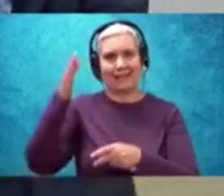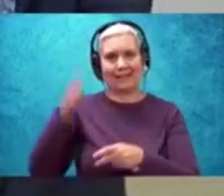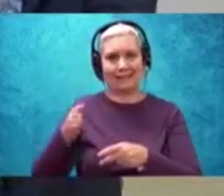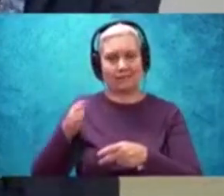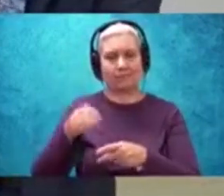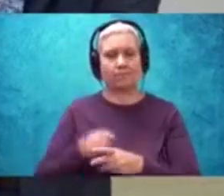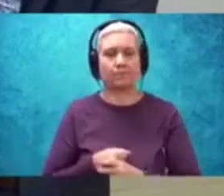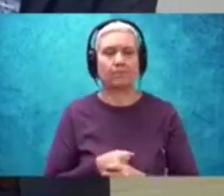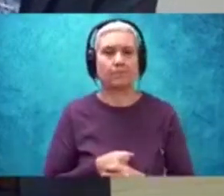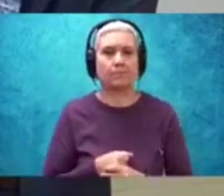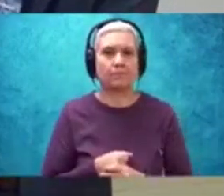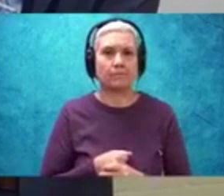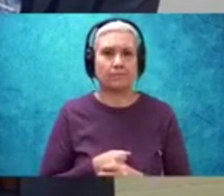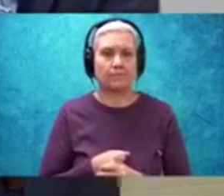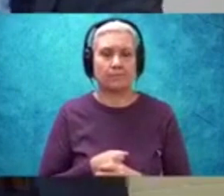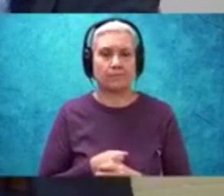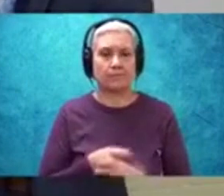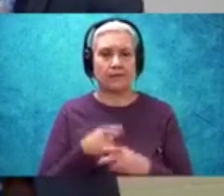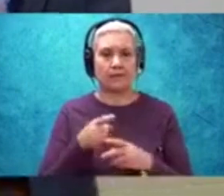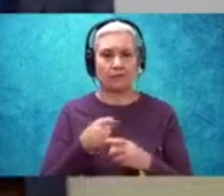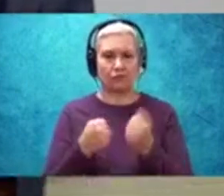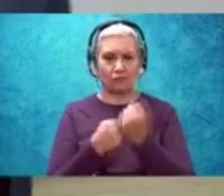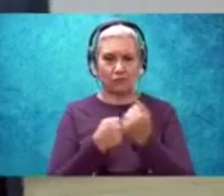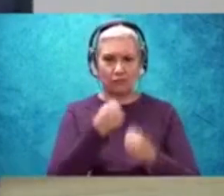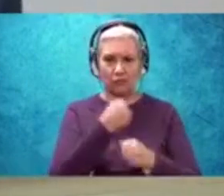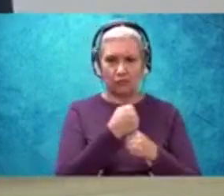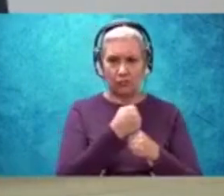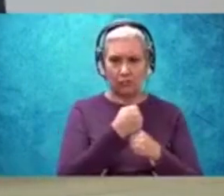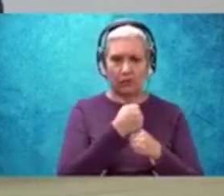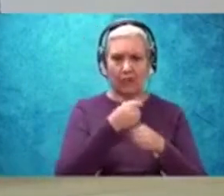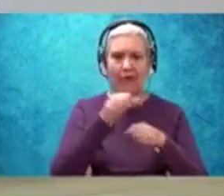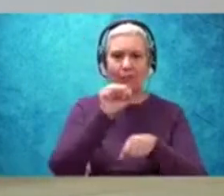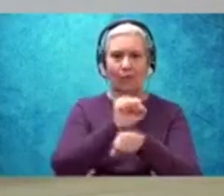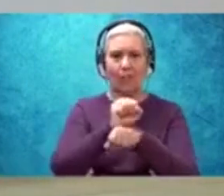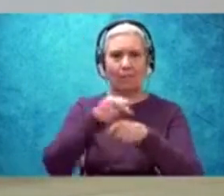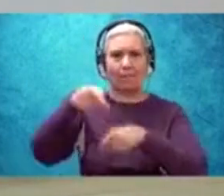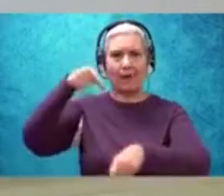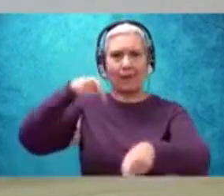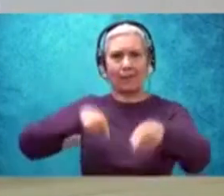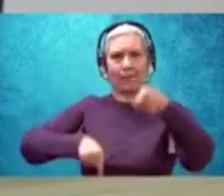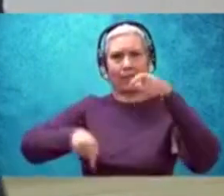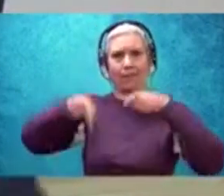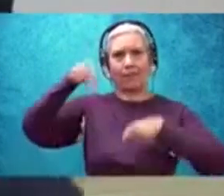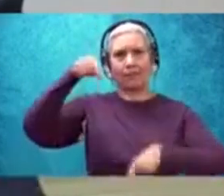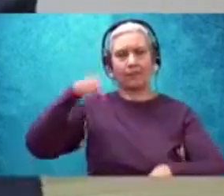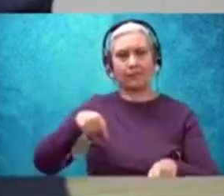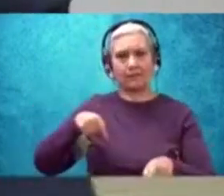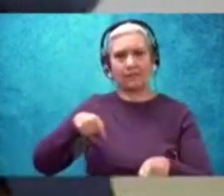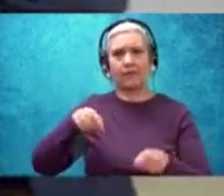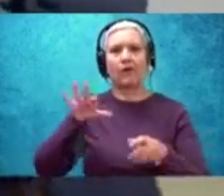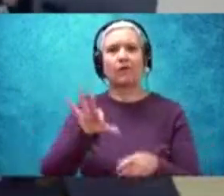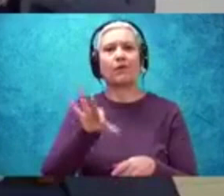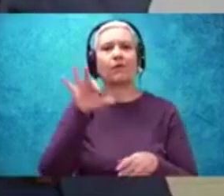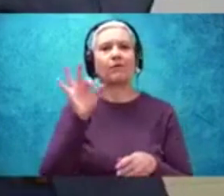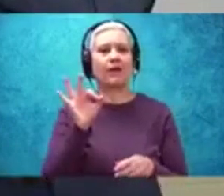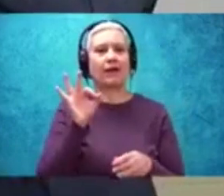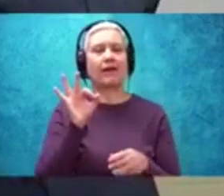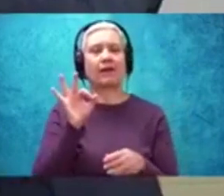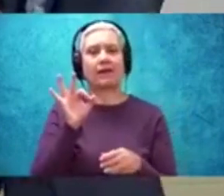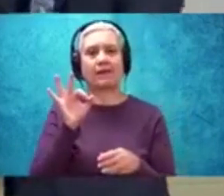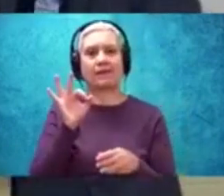and how we were able to take this structure and work our way backwards in order to find this